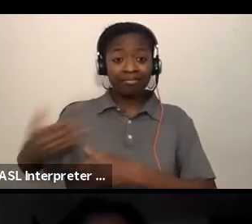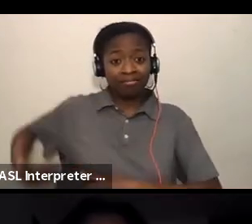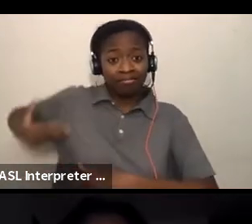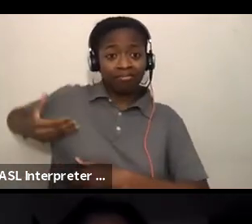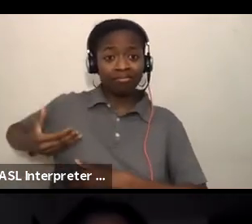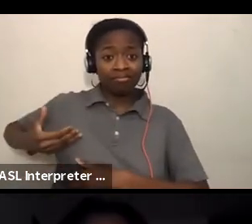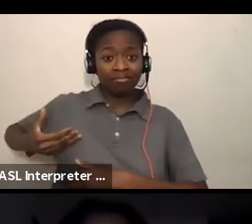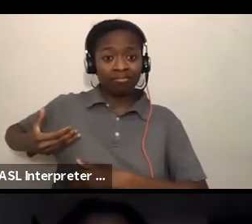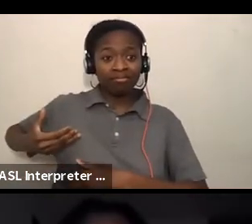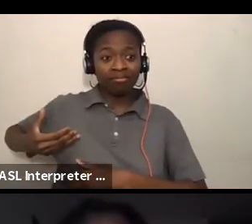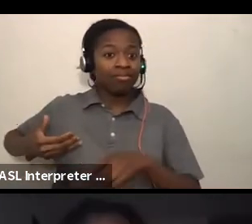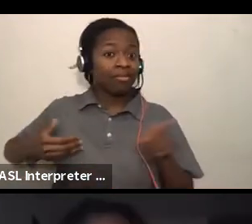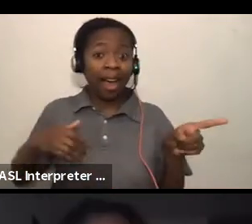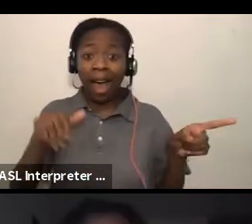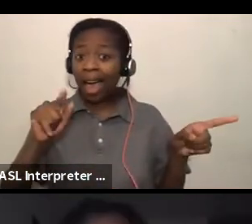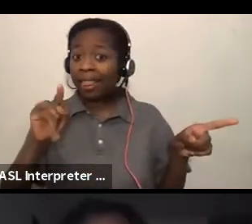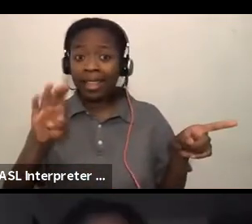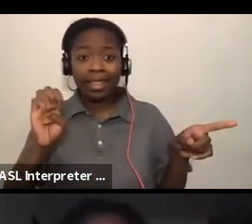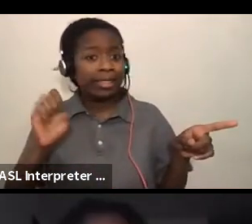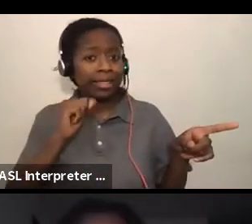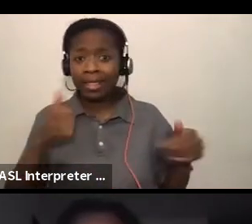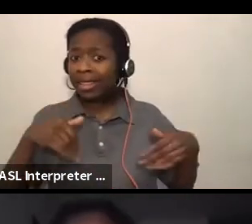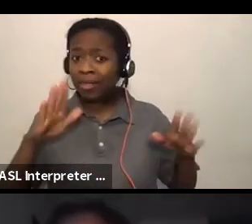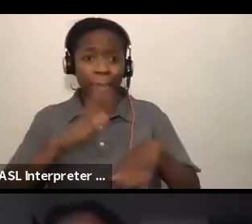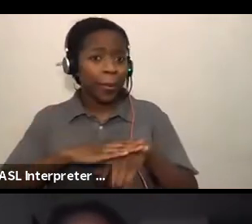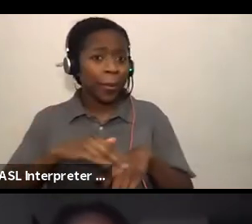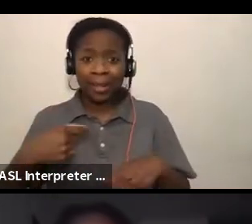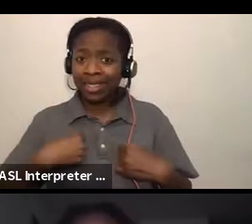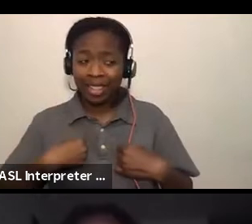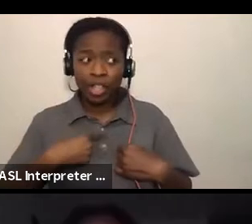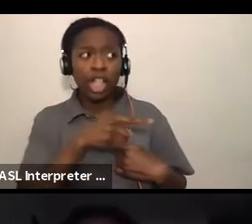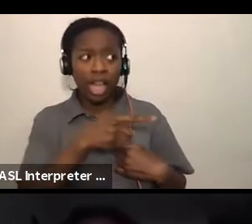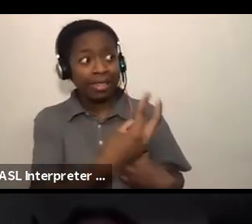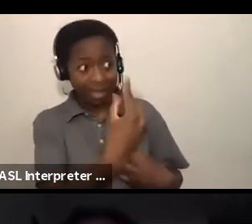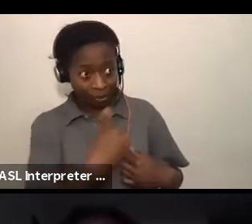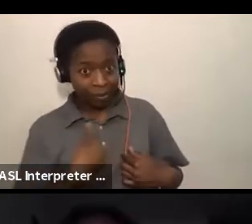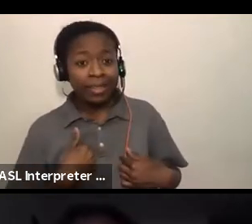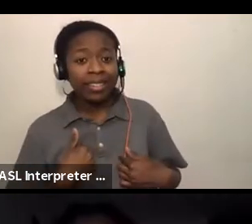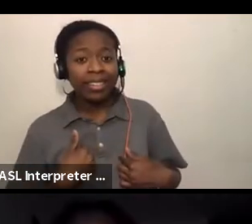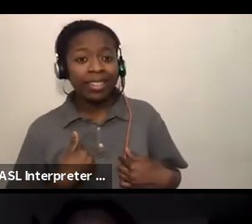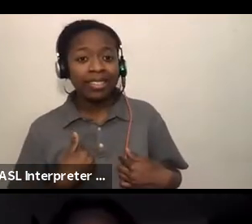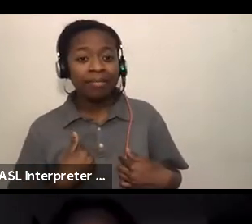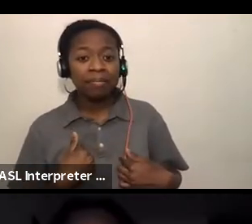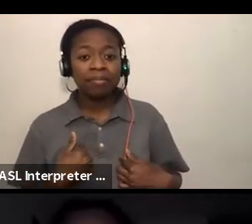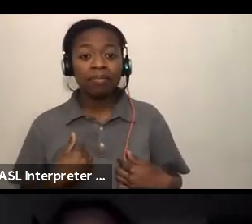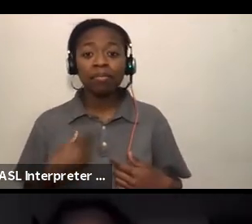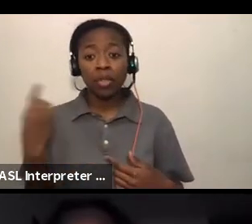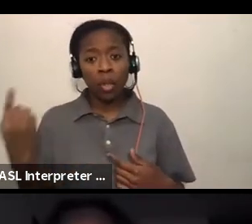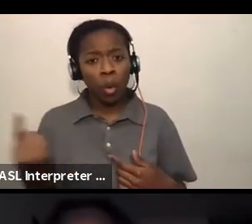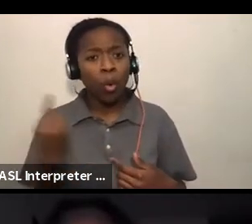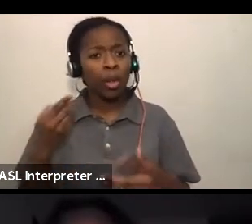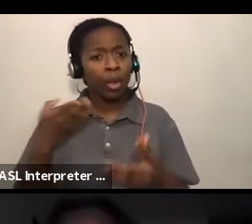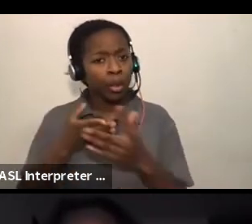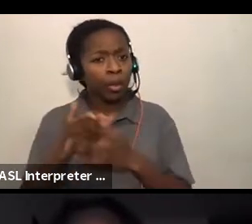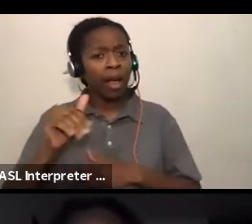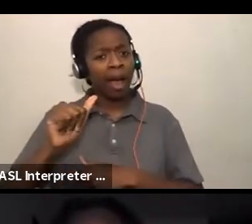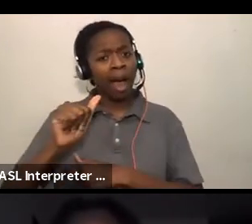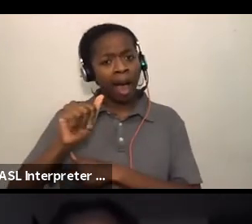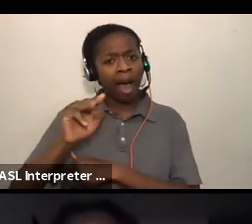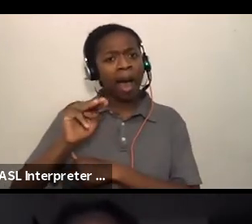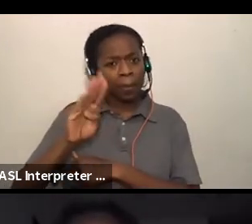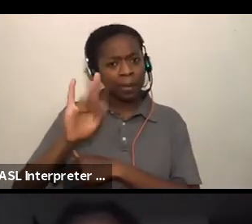really seen that I needed to be doing this work. And so it is only through Ambiance Theater Company that I